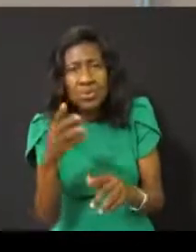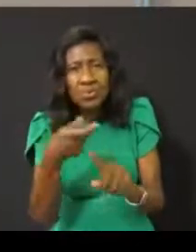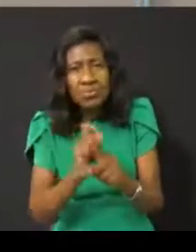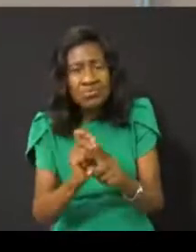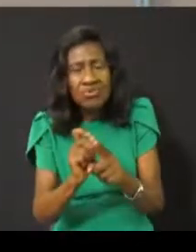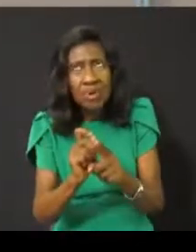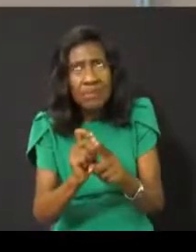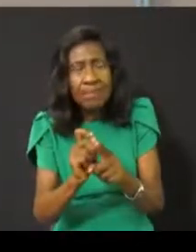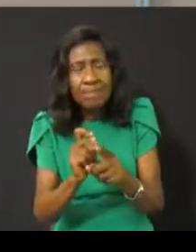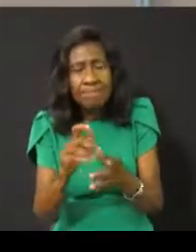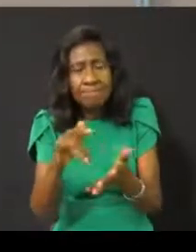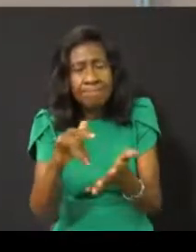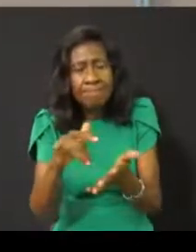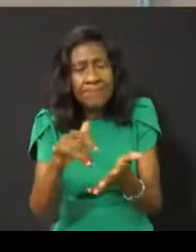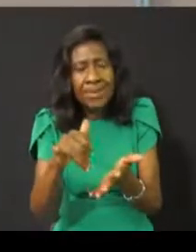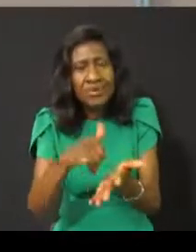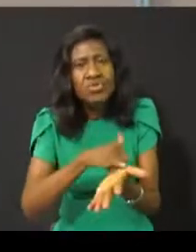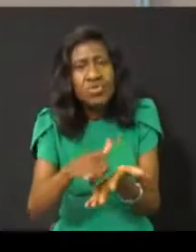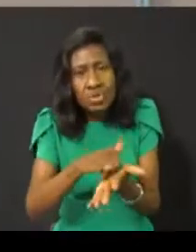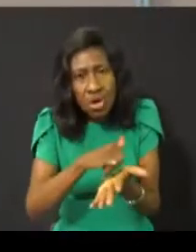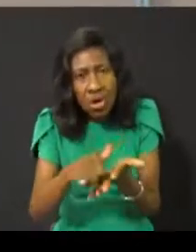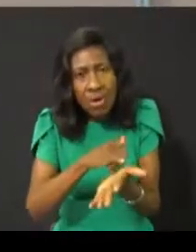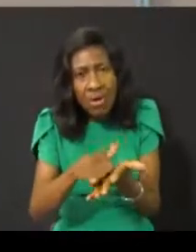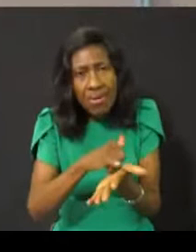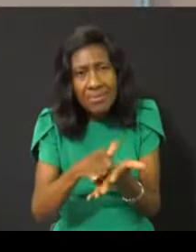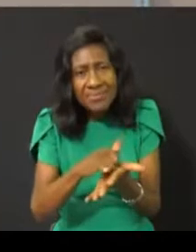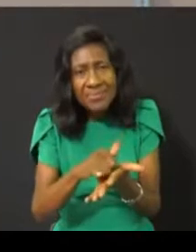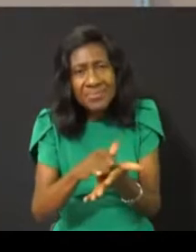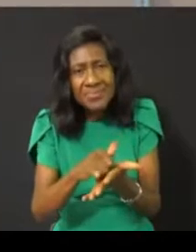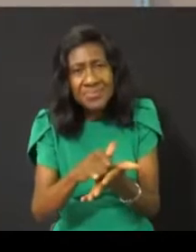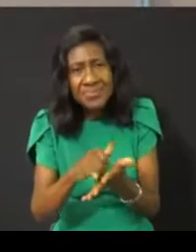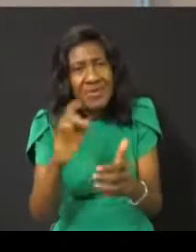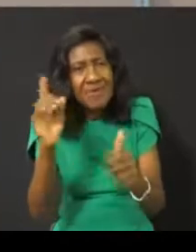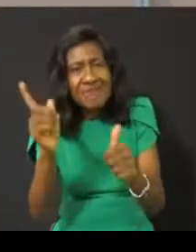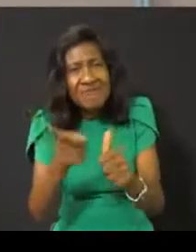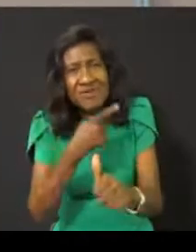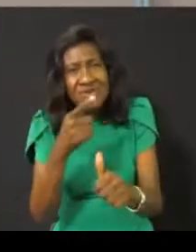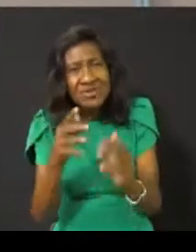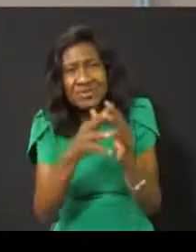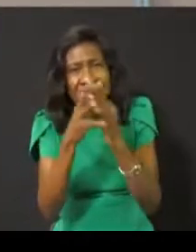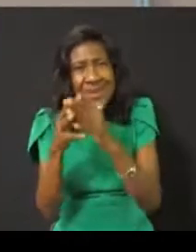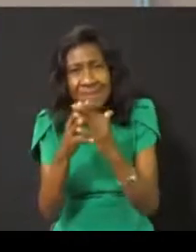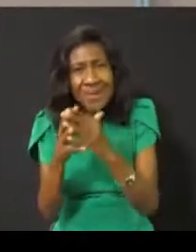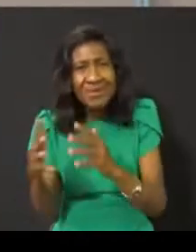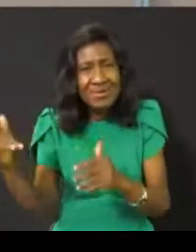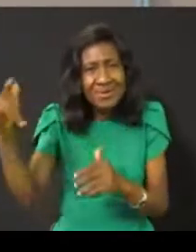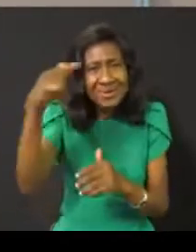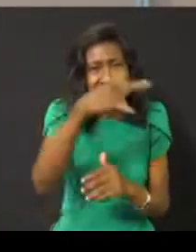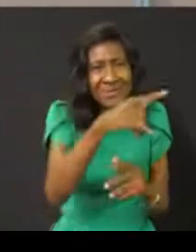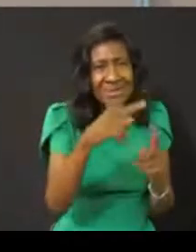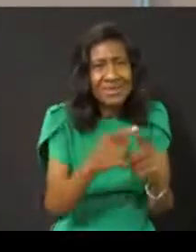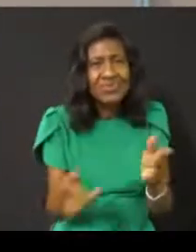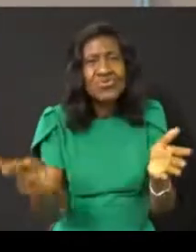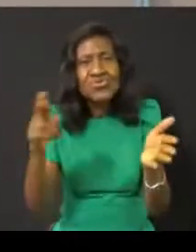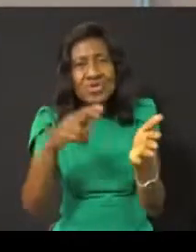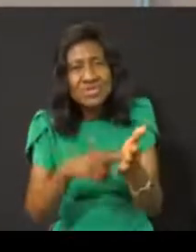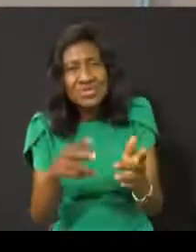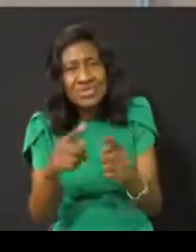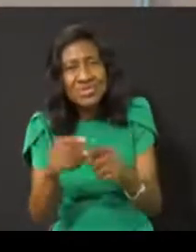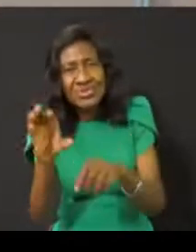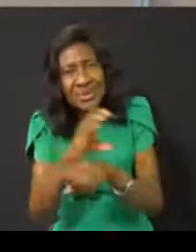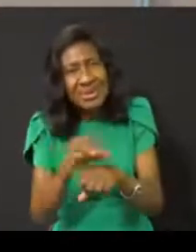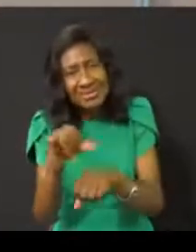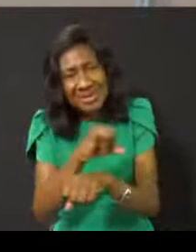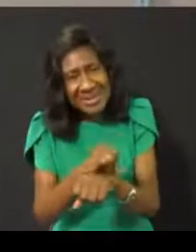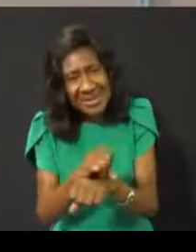JFK, New York, earning recognition as the first U.S.-based airline to return to the Cayman Islands since the closing